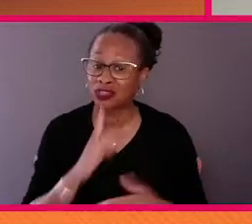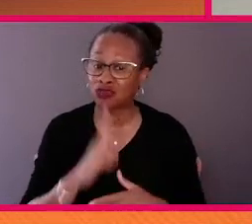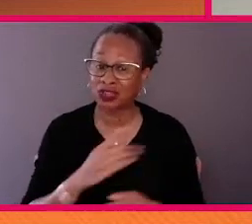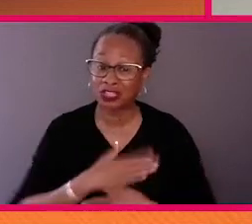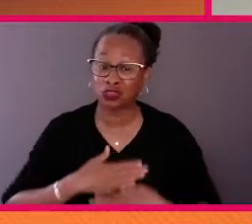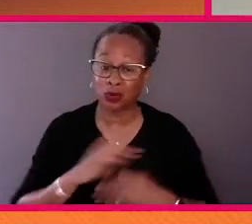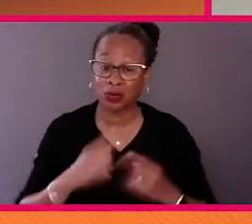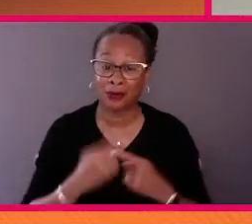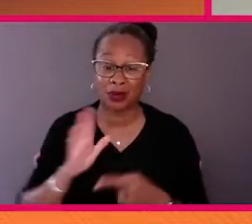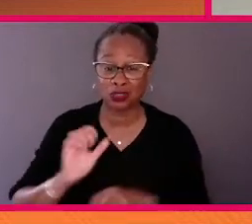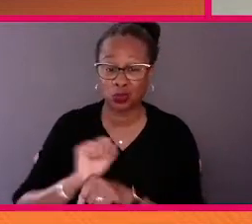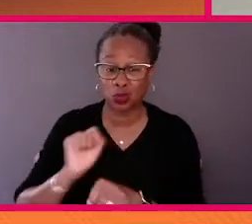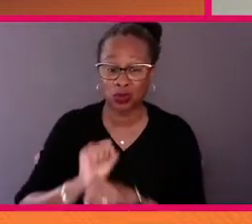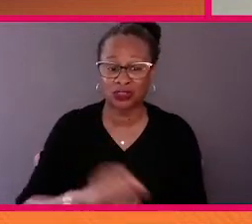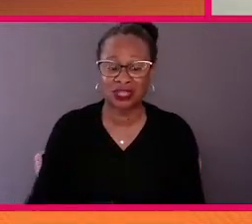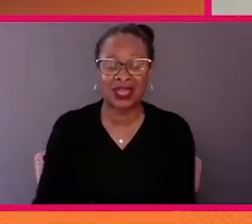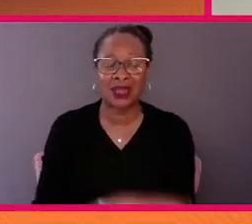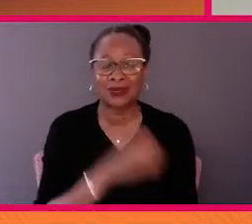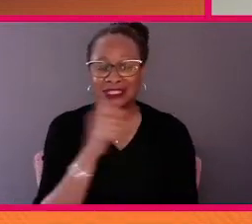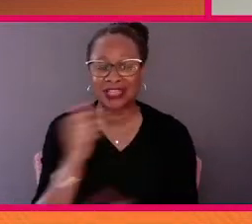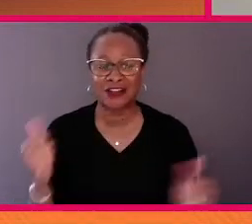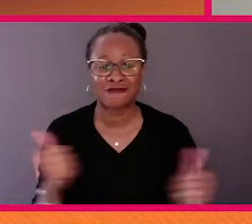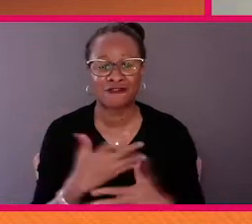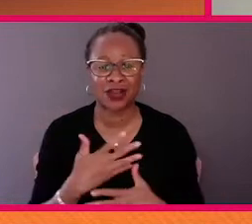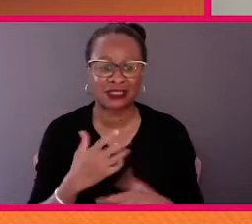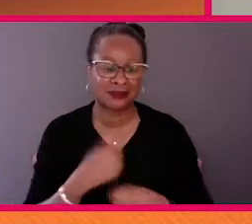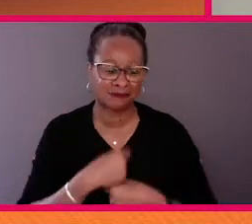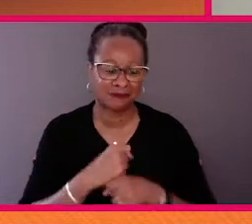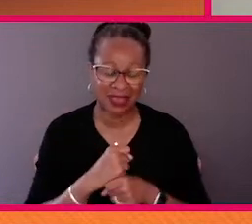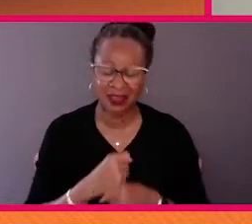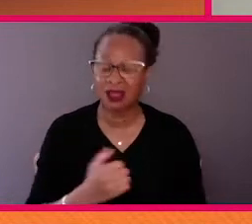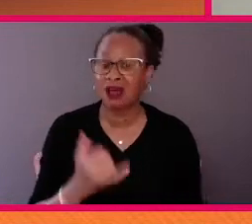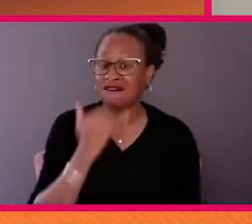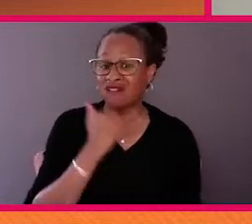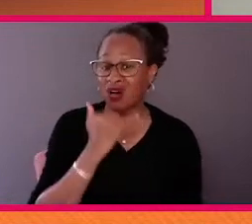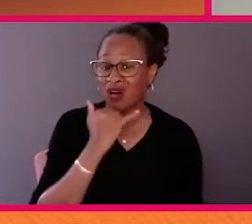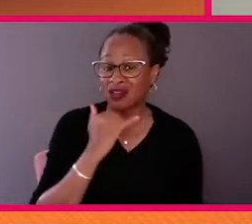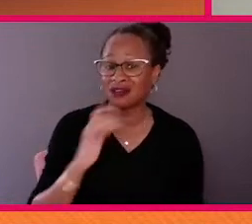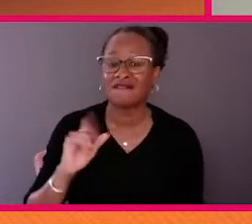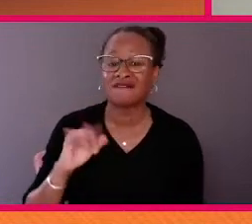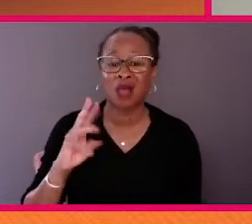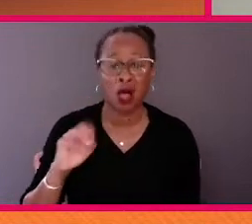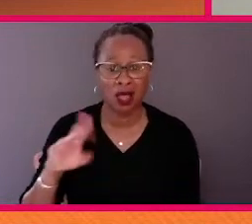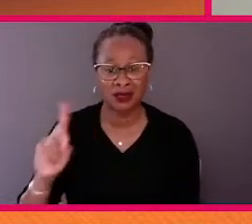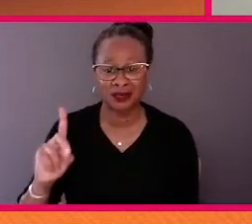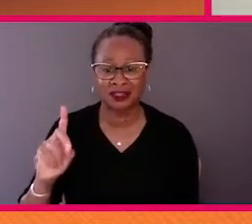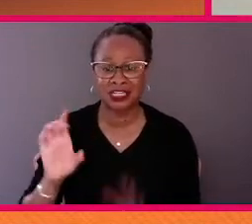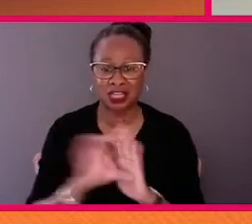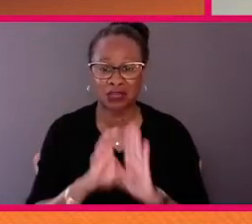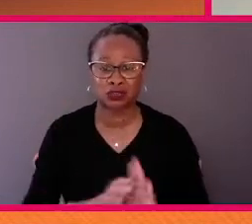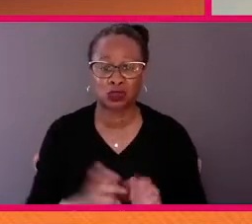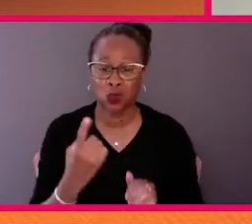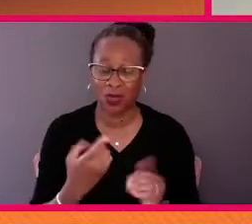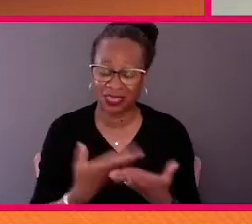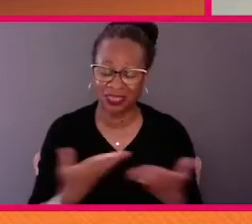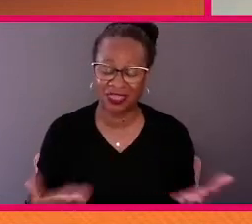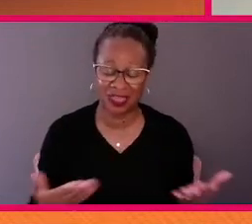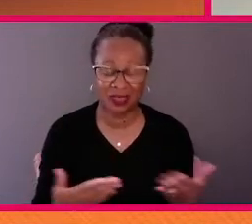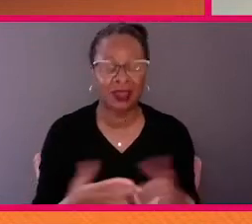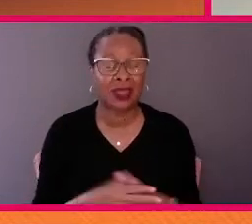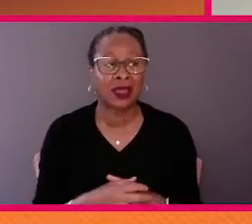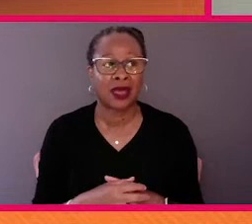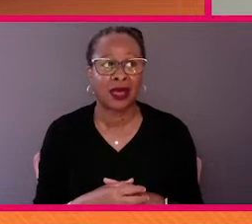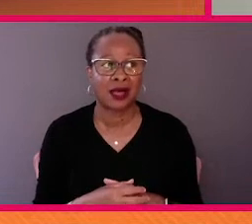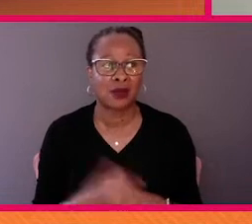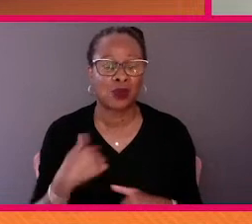is that he was unafraid to make flawed characters. And one of the things I think we struggle with our community being so underrepresented